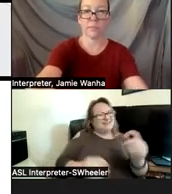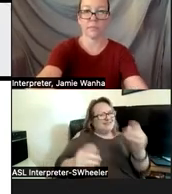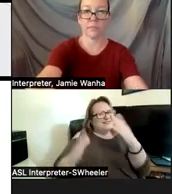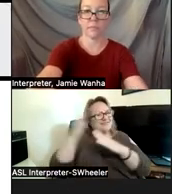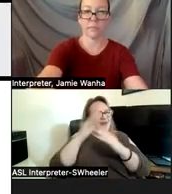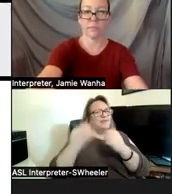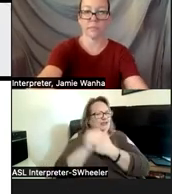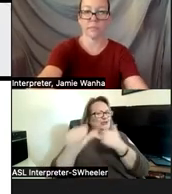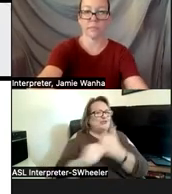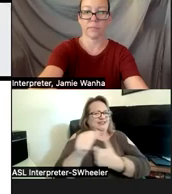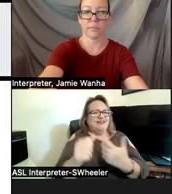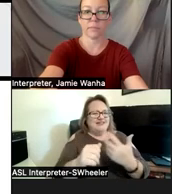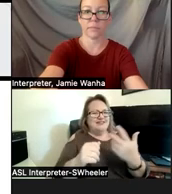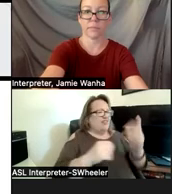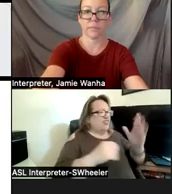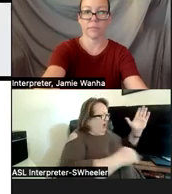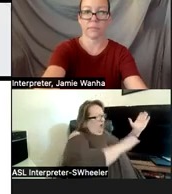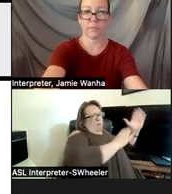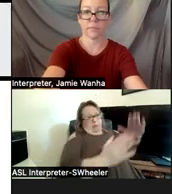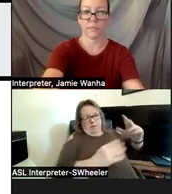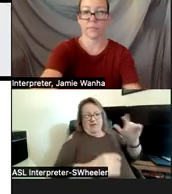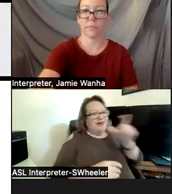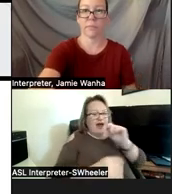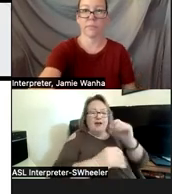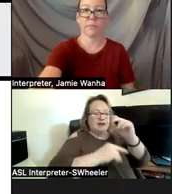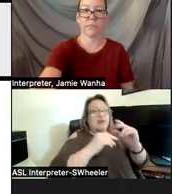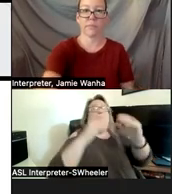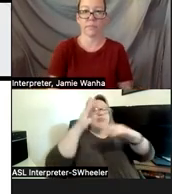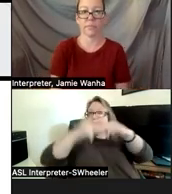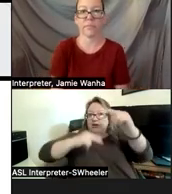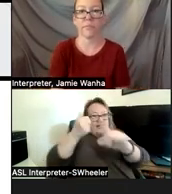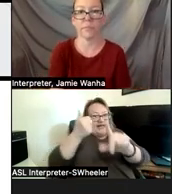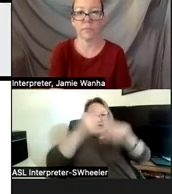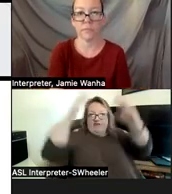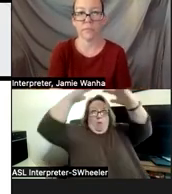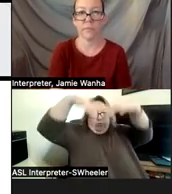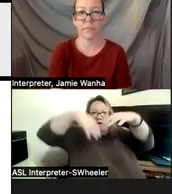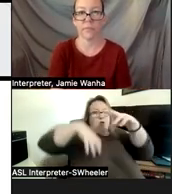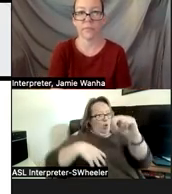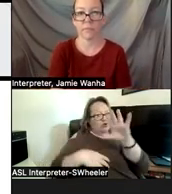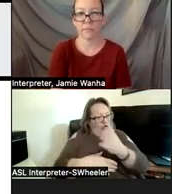earthquakes are those items, not the building falling down, just because